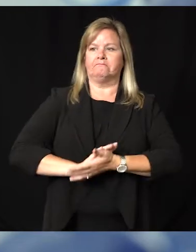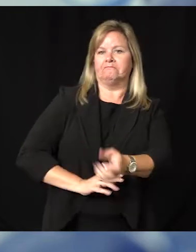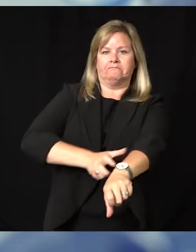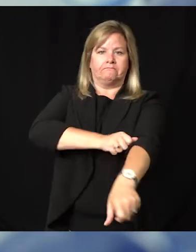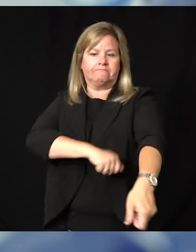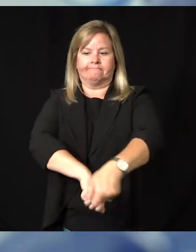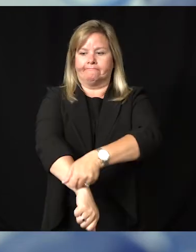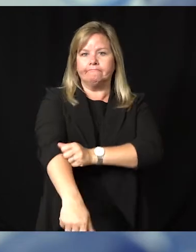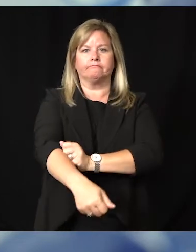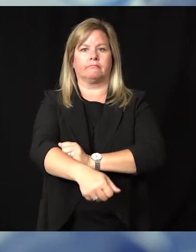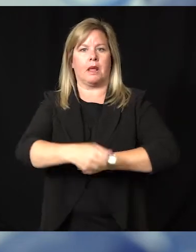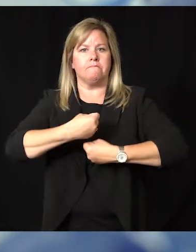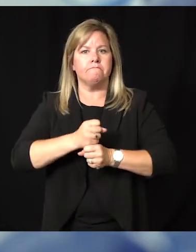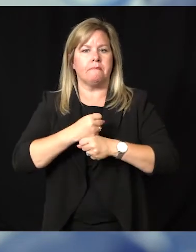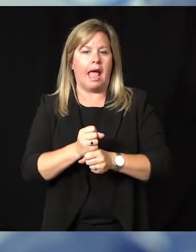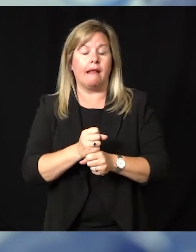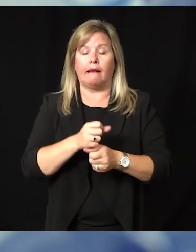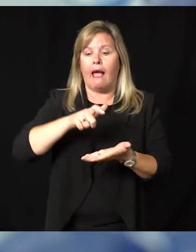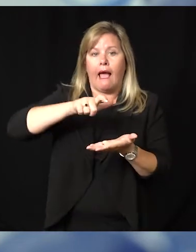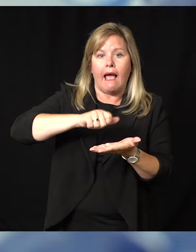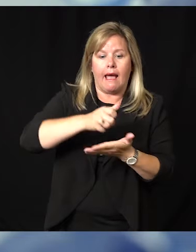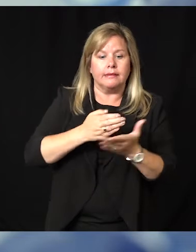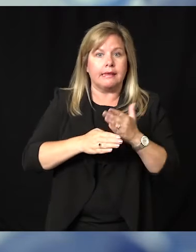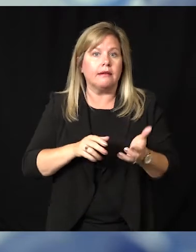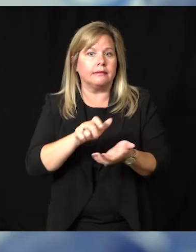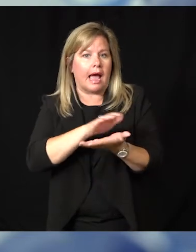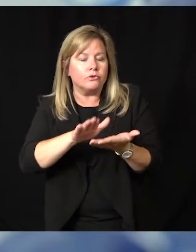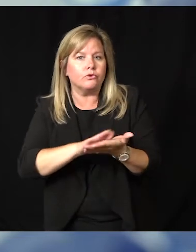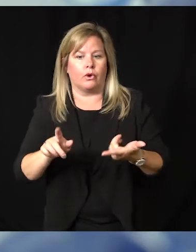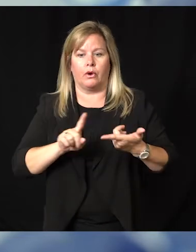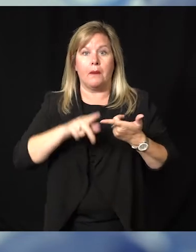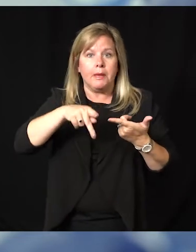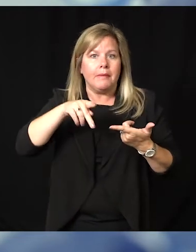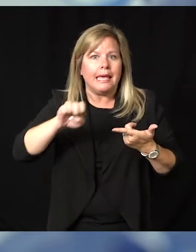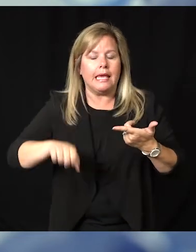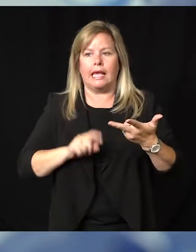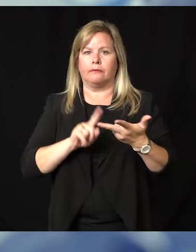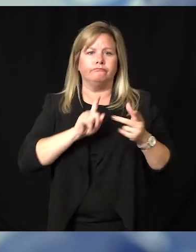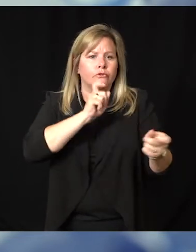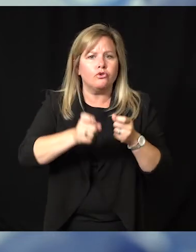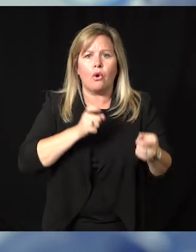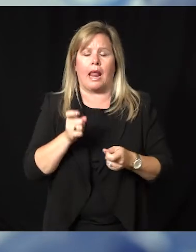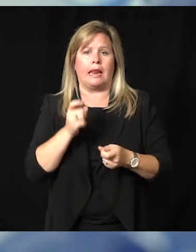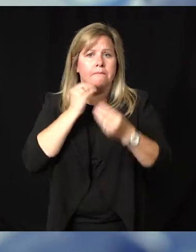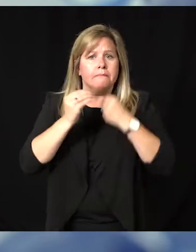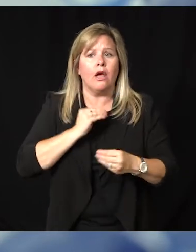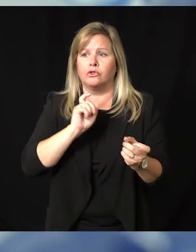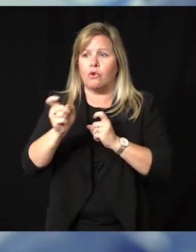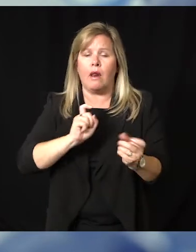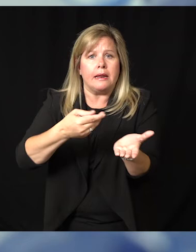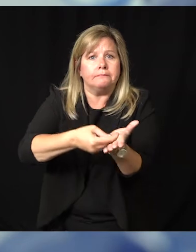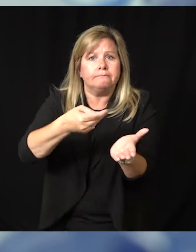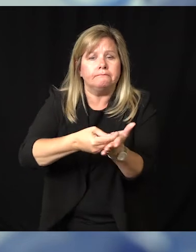occasion. You made hand sanitizer and PPE. You donated meals and materials. You